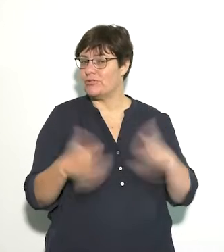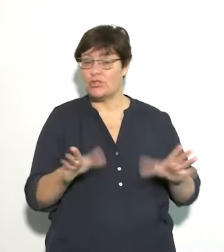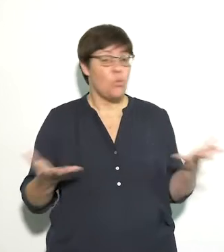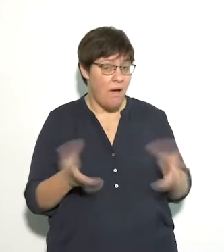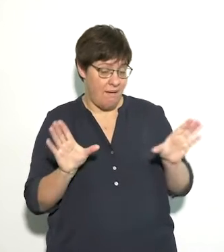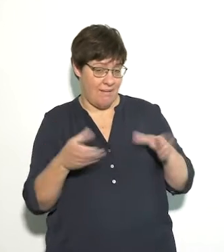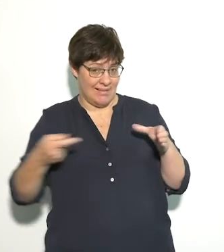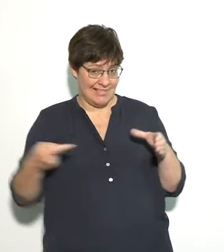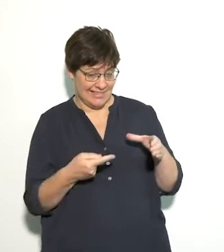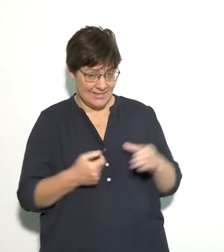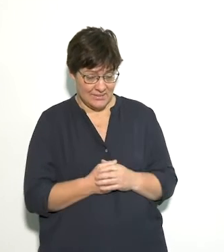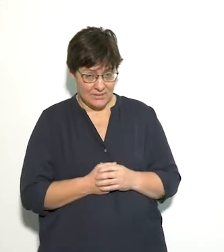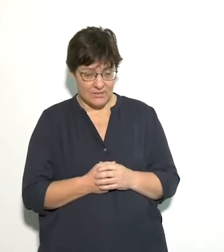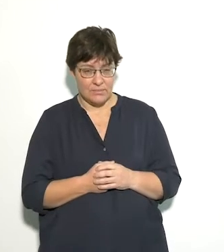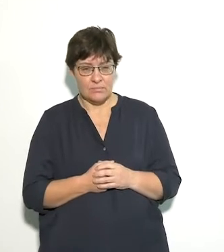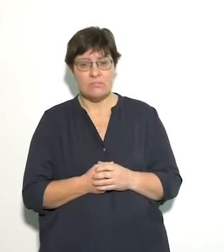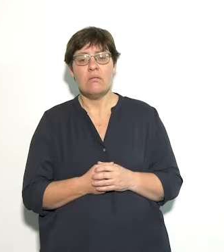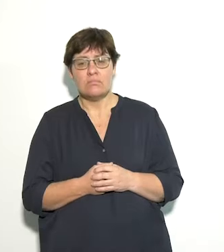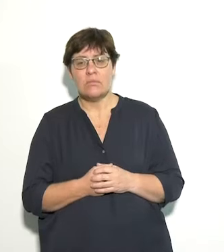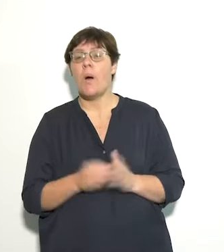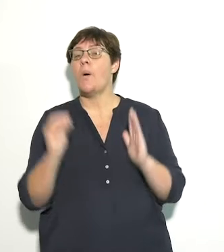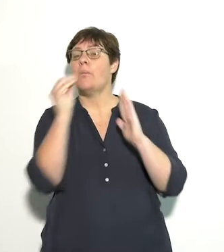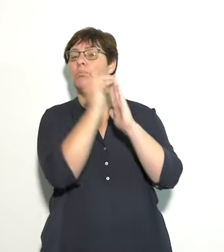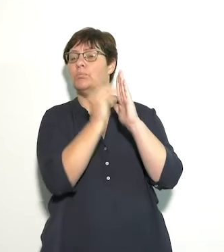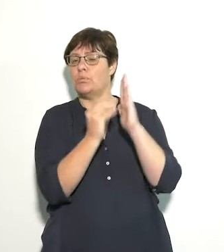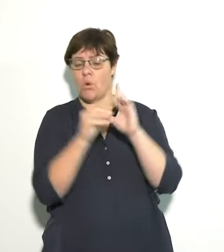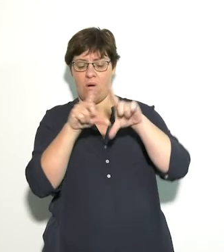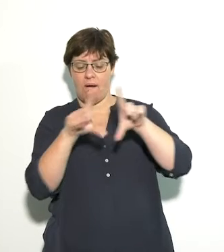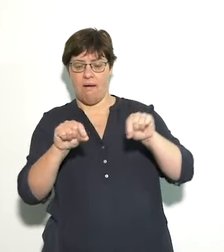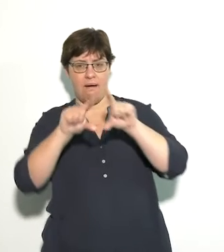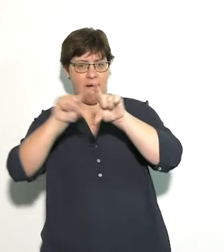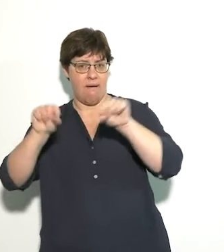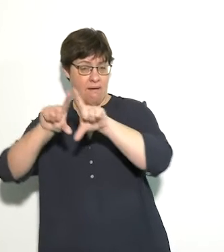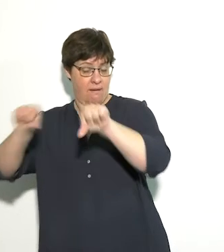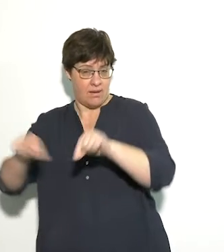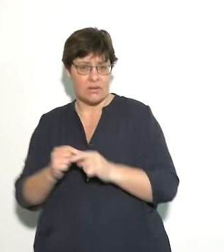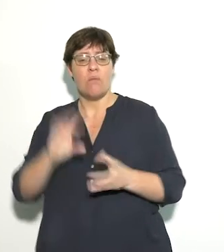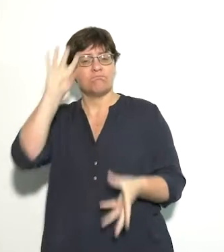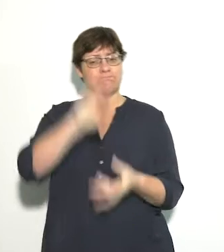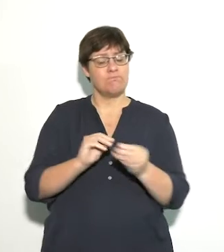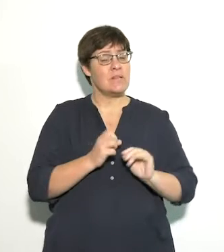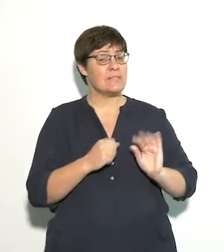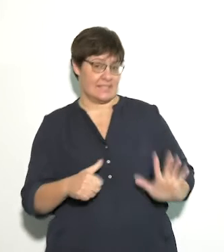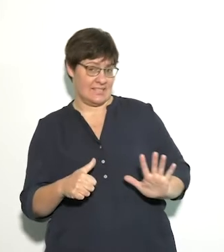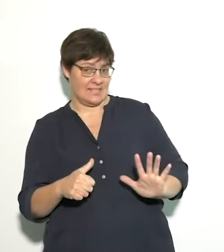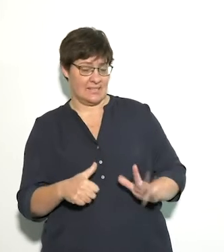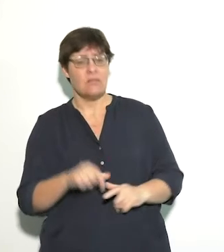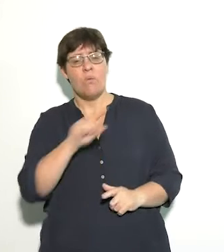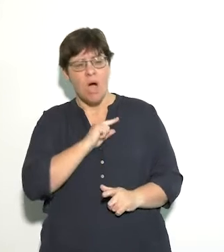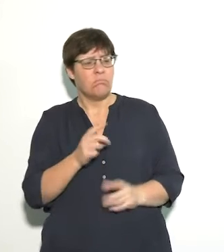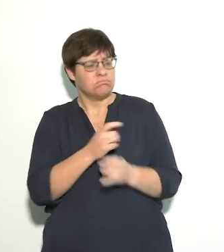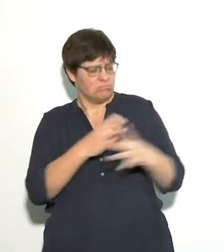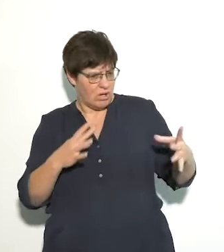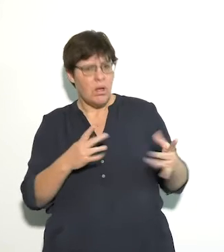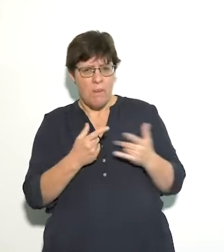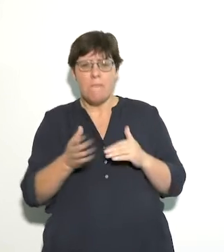in class, and you're going to write them on these little cards. So you're going to have six of them, start with six sounds. You